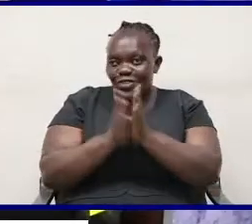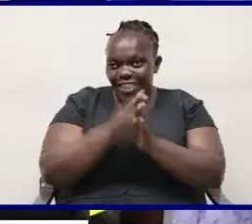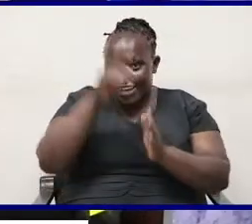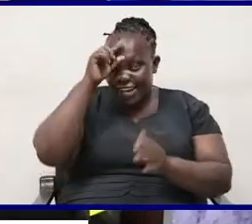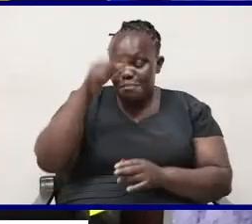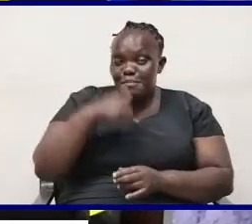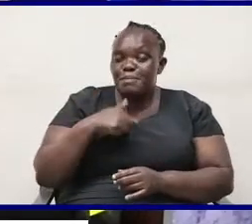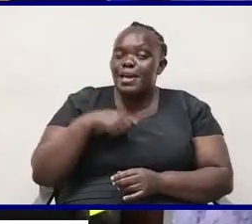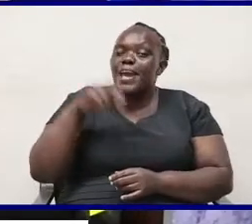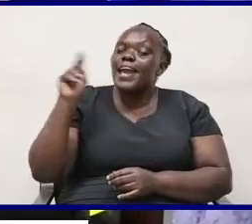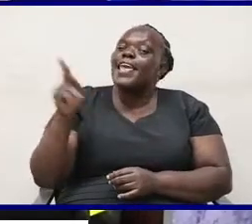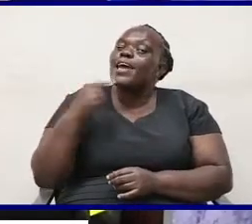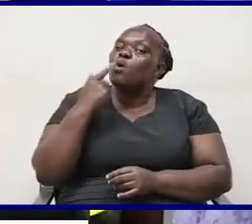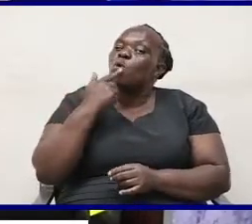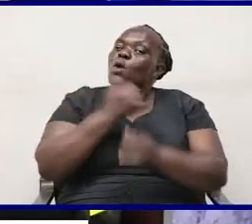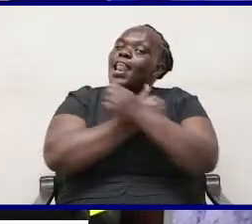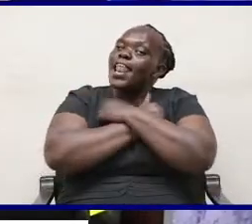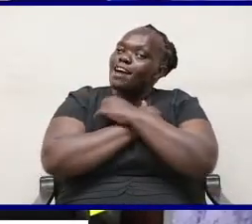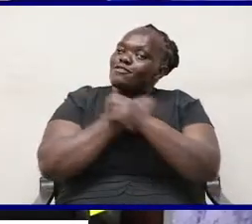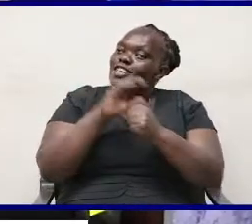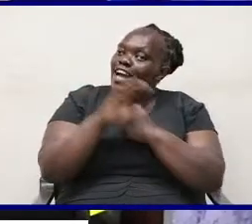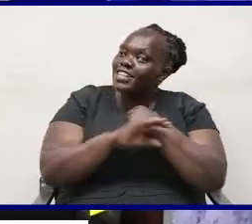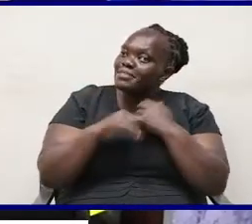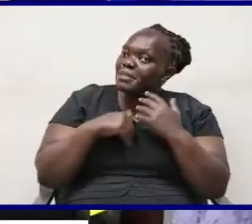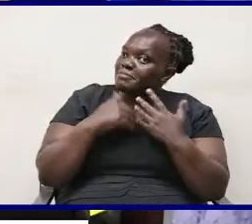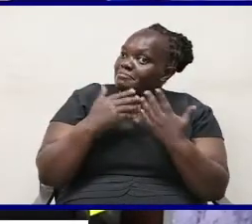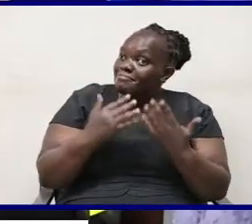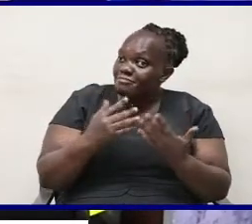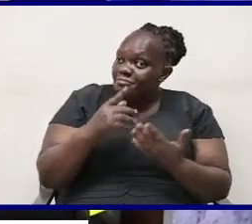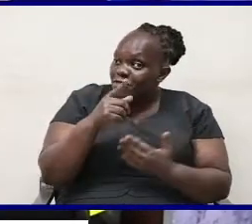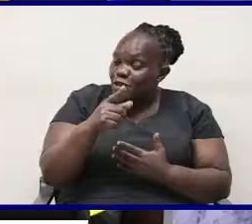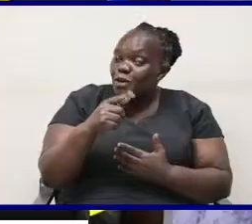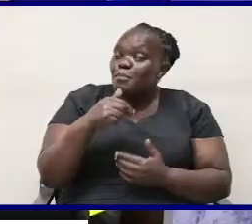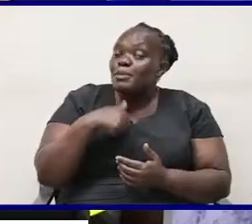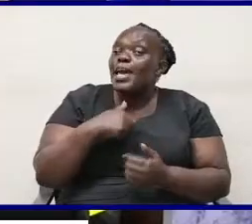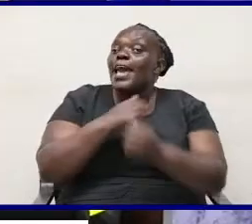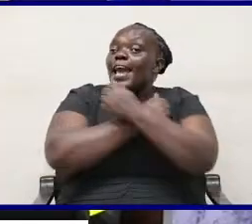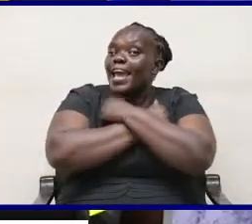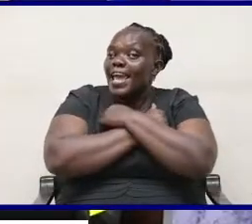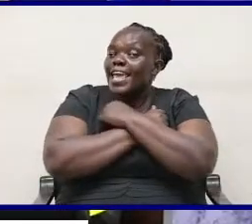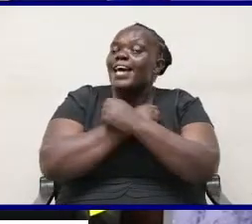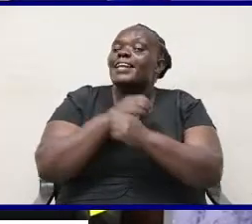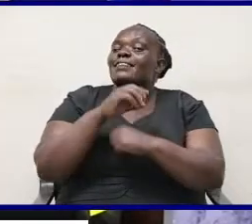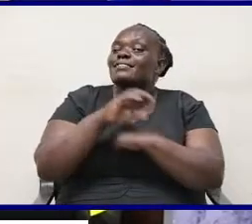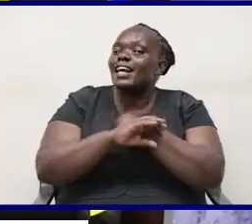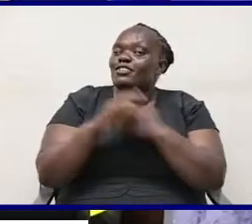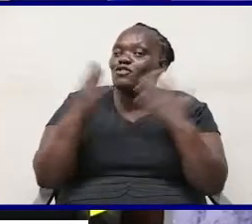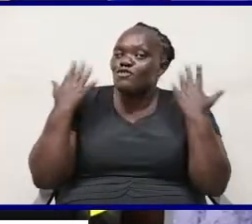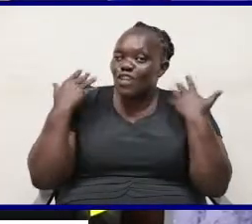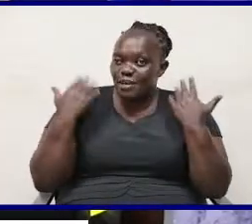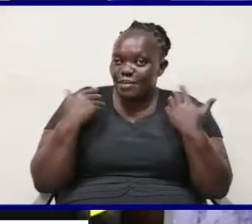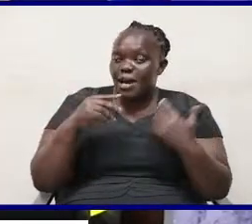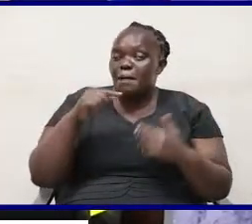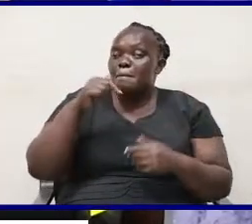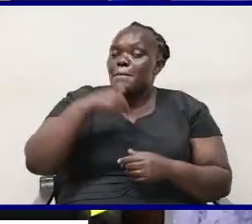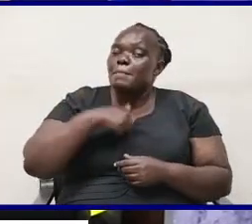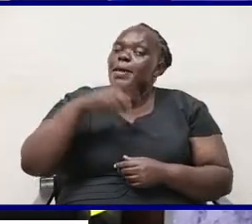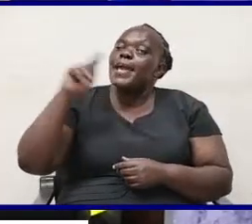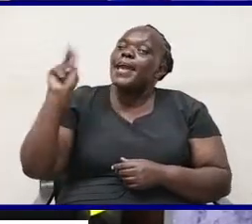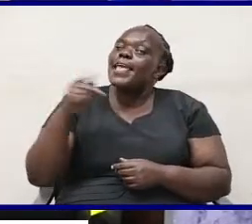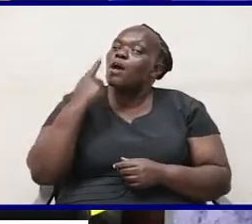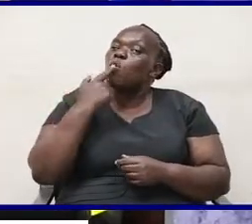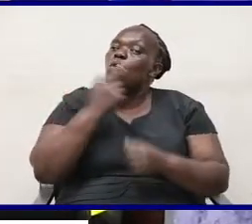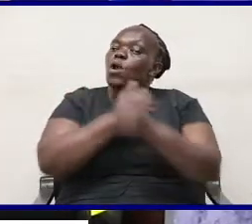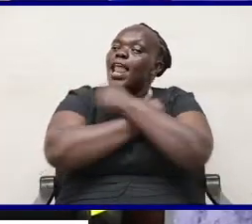kusema mimi ni Mkenya mzalendo. Je, wewe? Mimi ni Mkenya mzalendo daima. Twende. Mimi